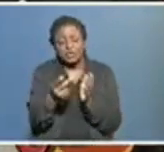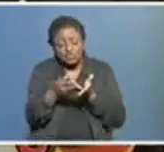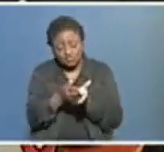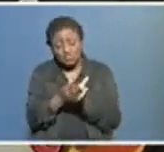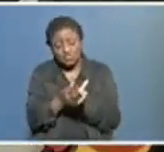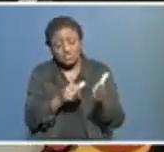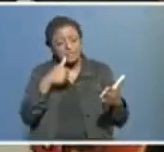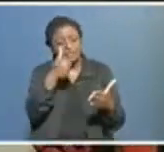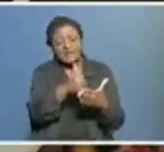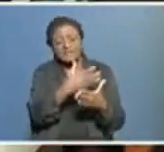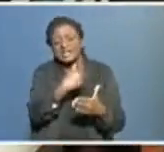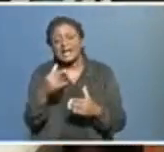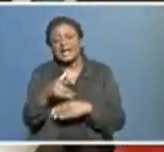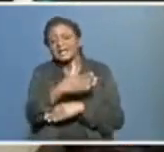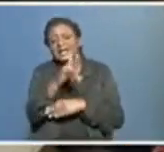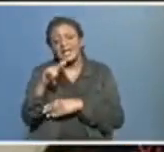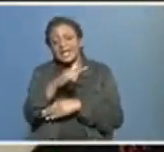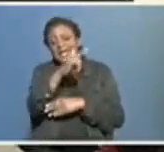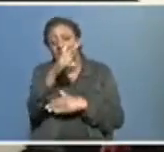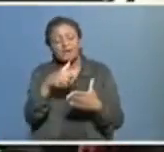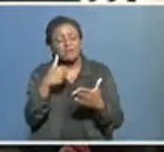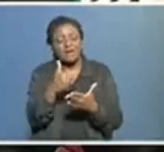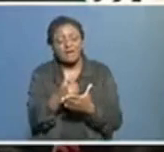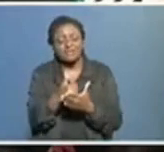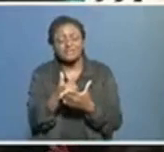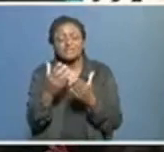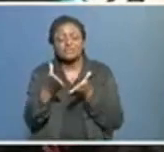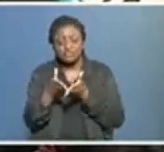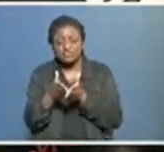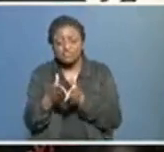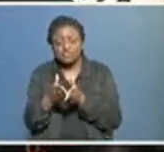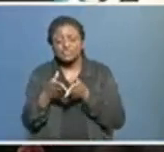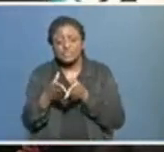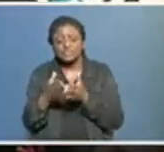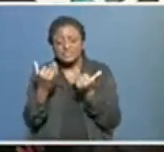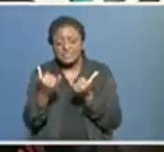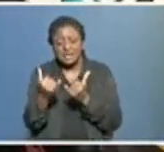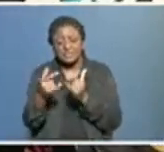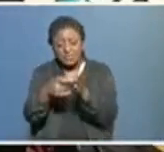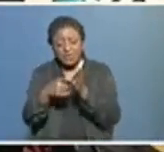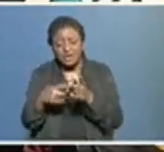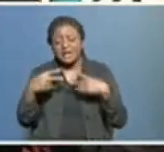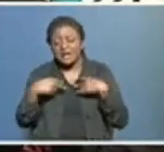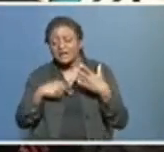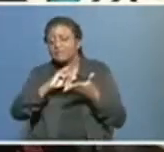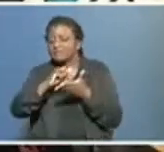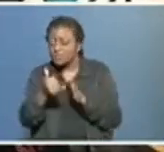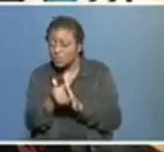air arrivals. Cruise lines now require to put in place and have those